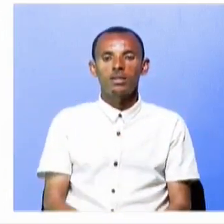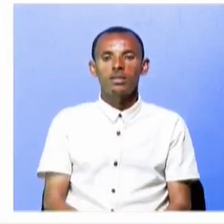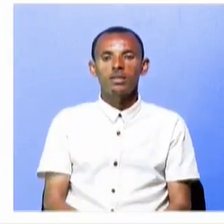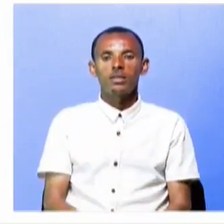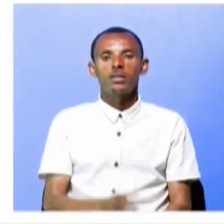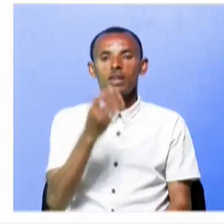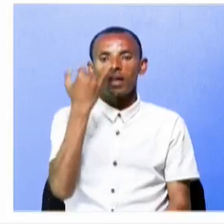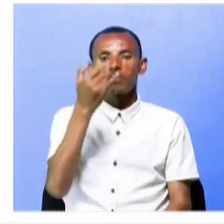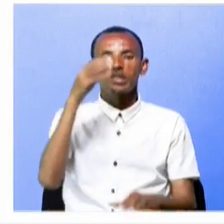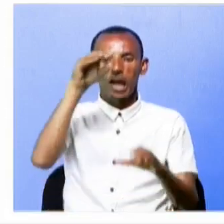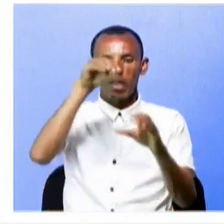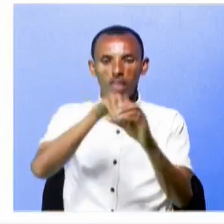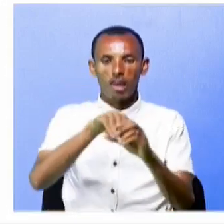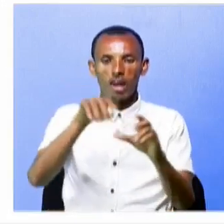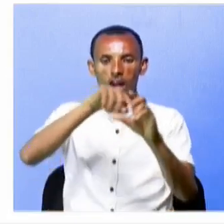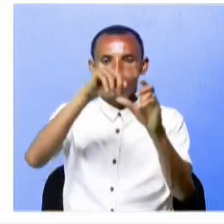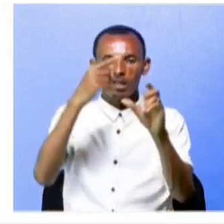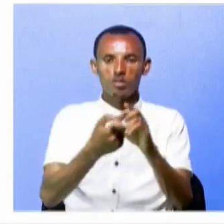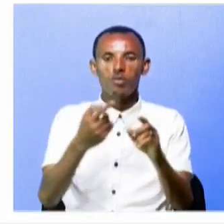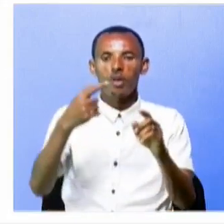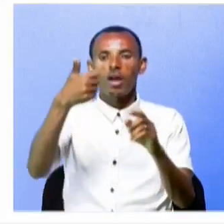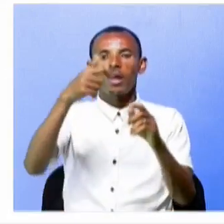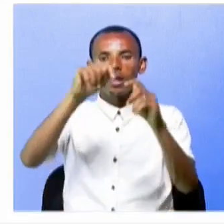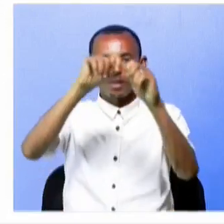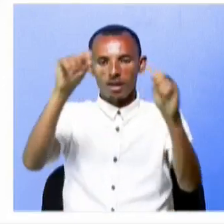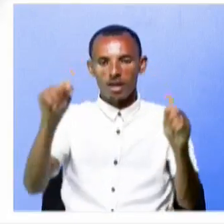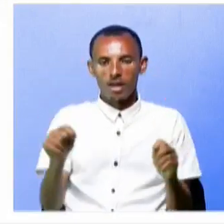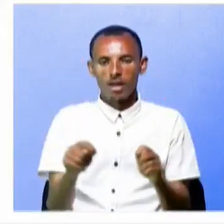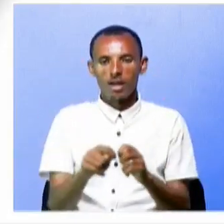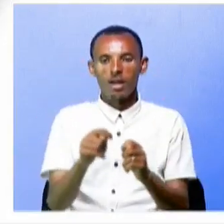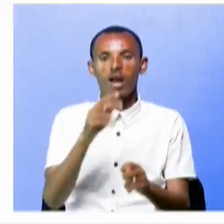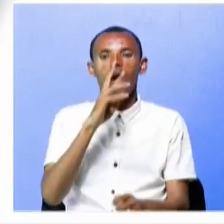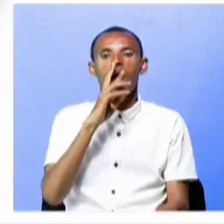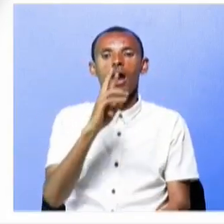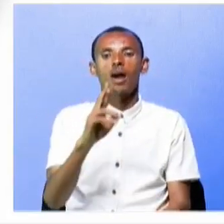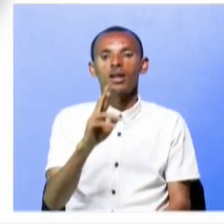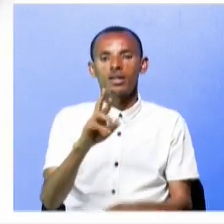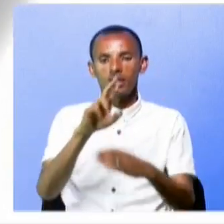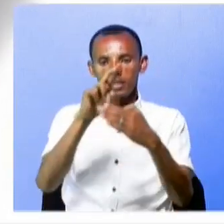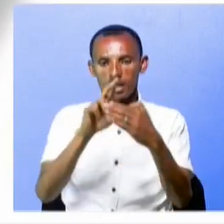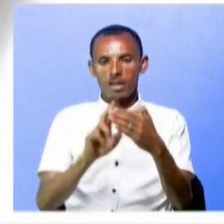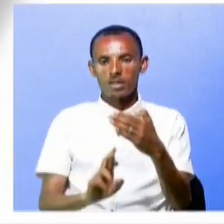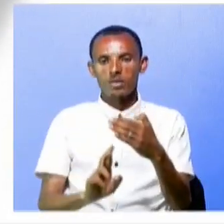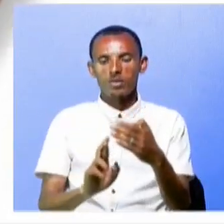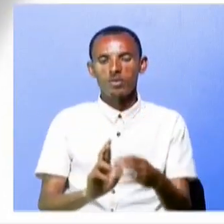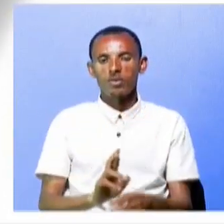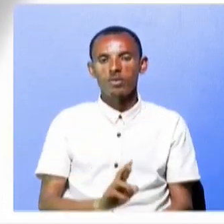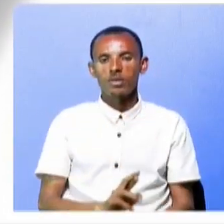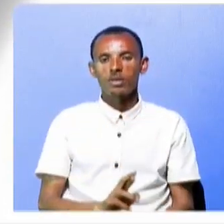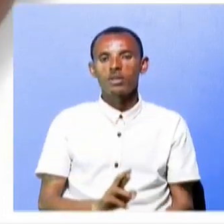if the interior angles of a triangle are in the ratio